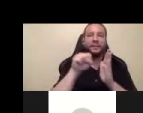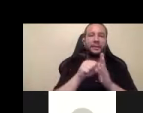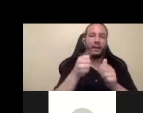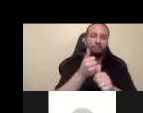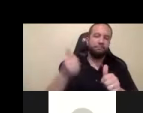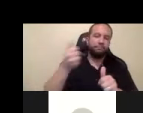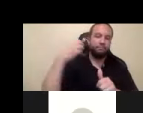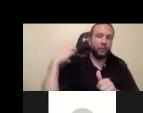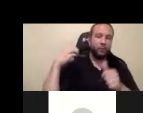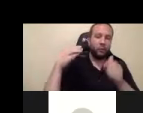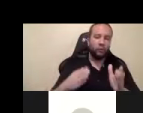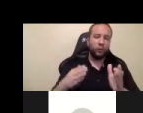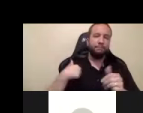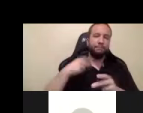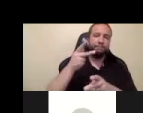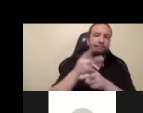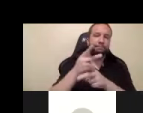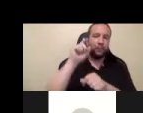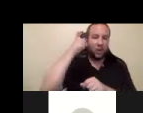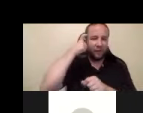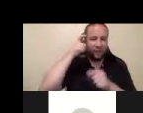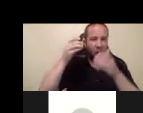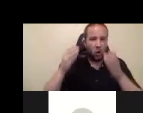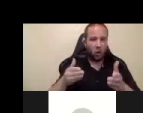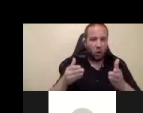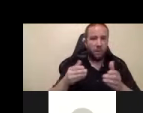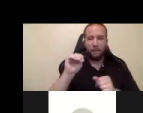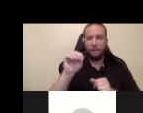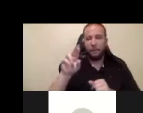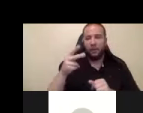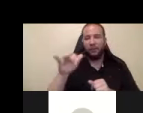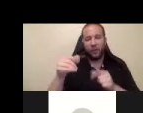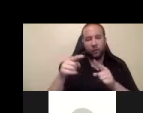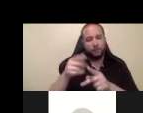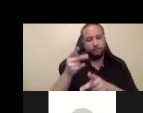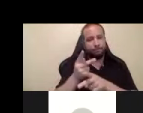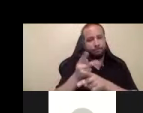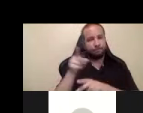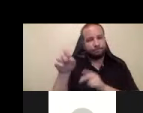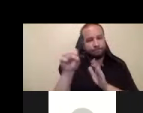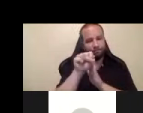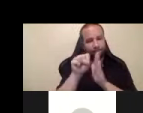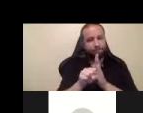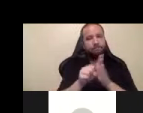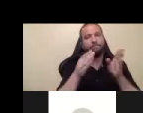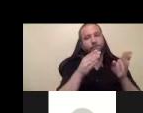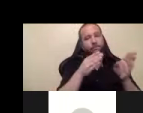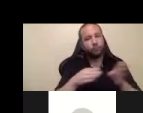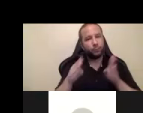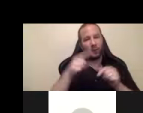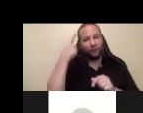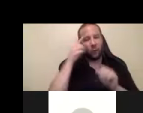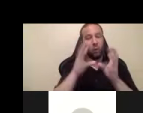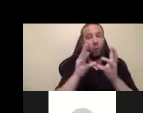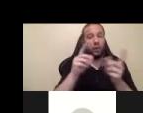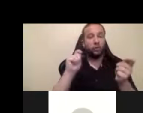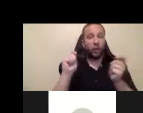been charged by Governor Murphy with helping the state prepare for climate change,